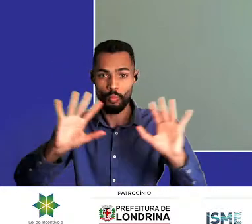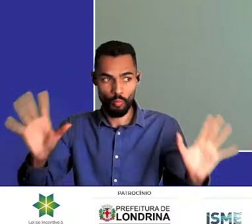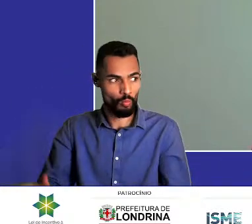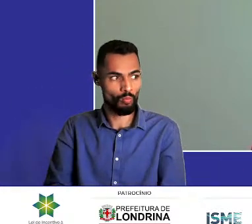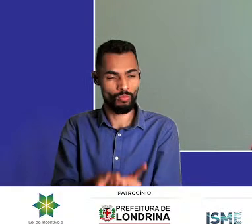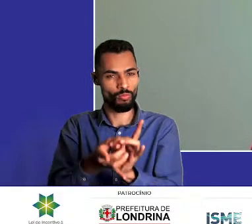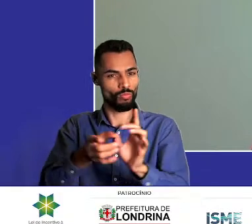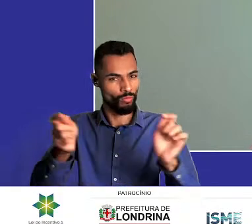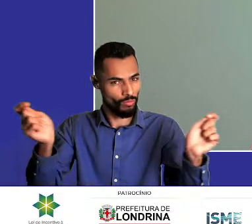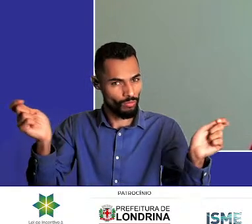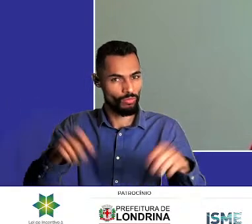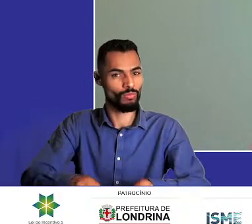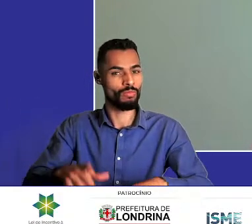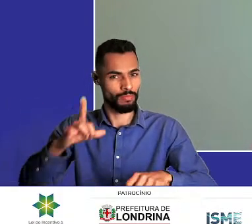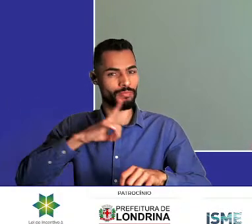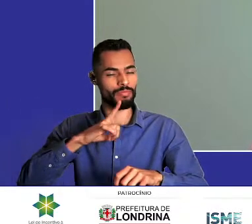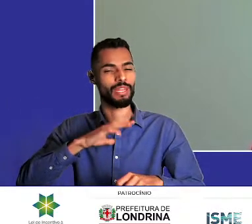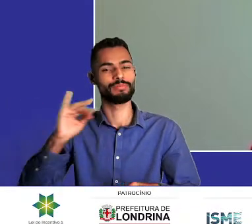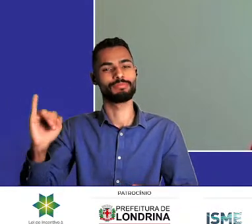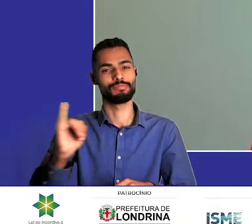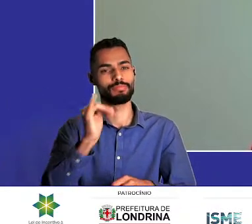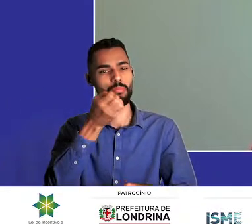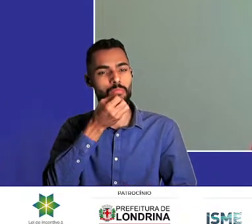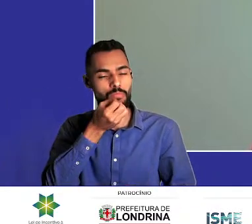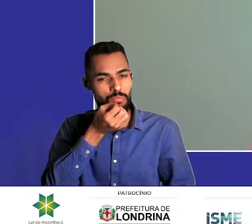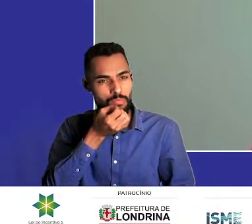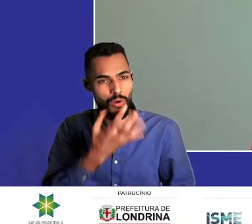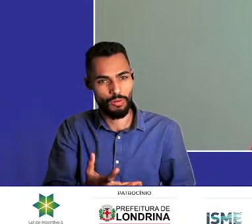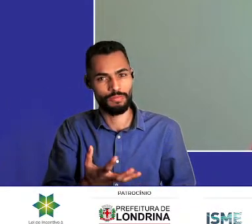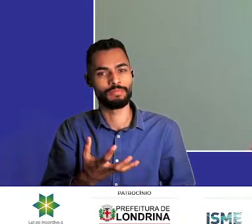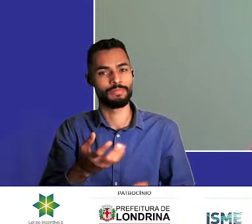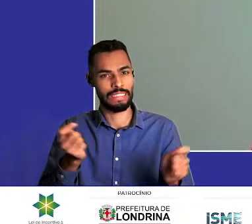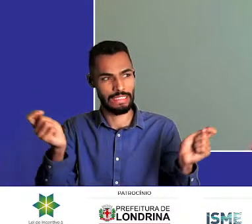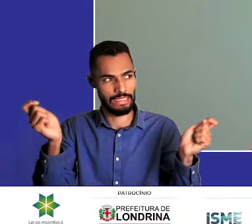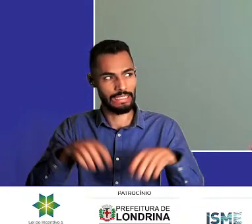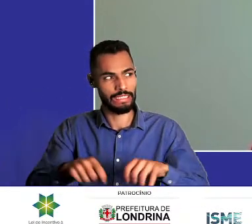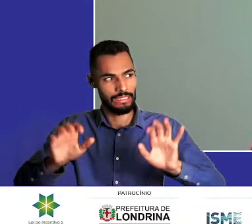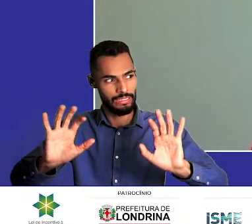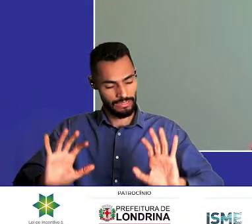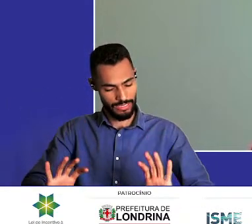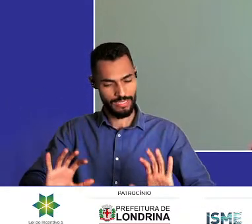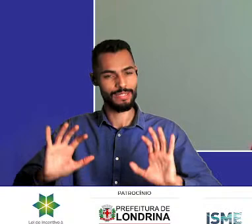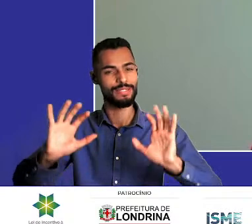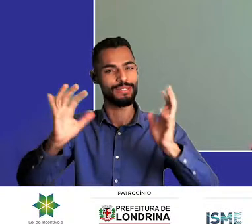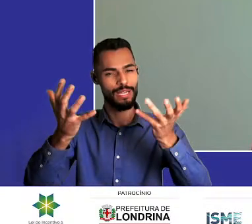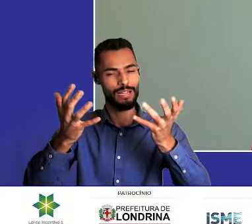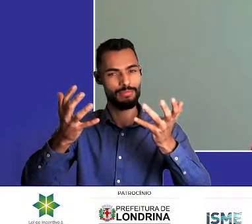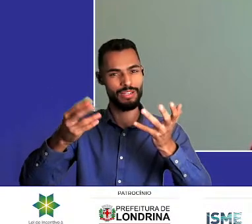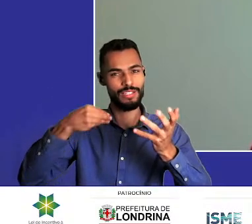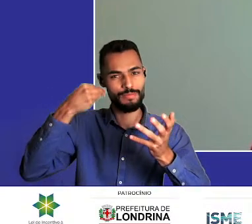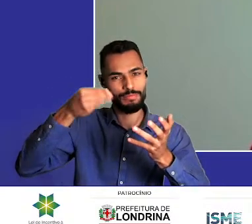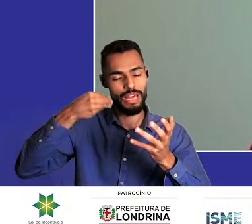to celebrate our roots in this extraordinary world of diverse and